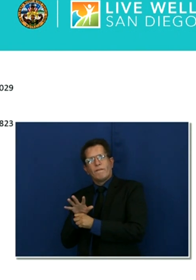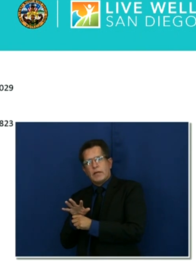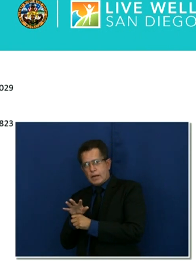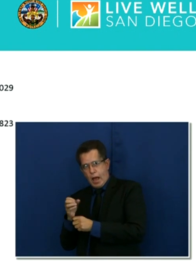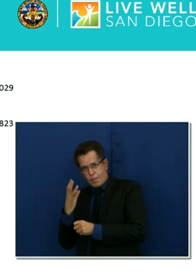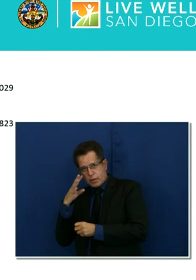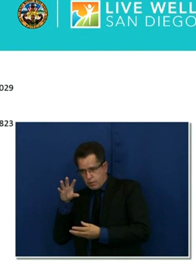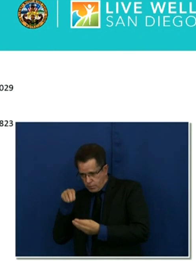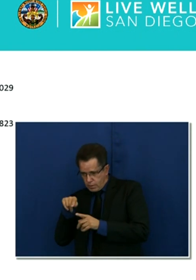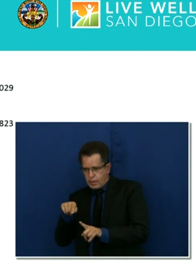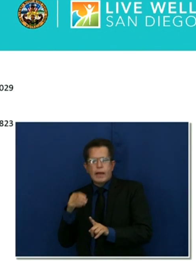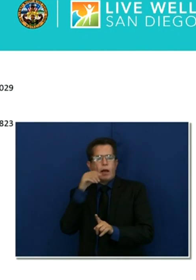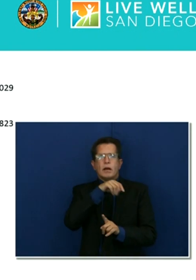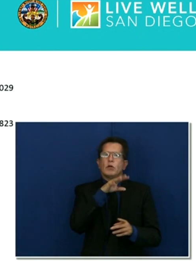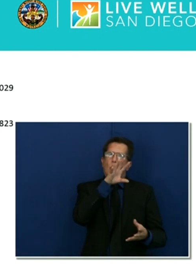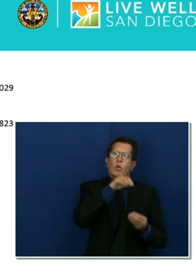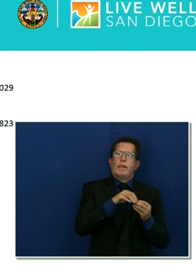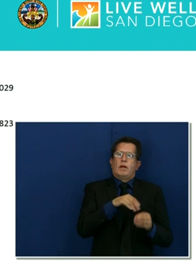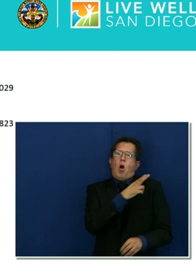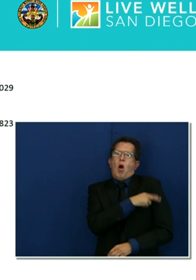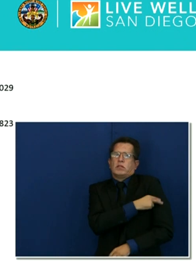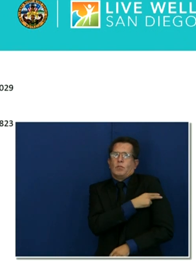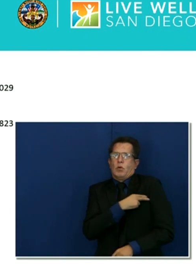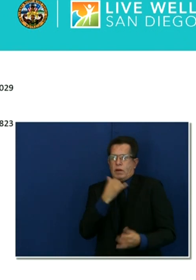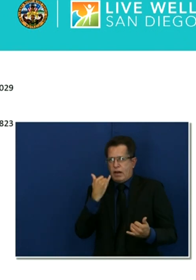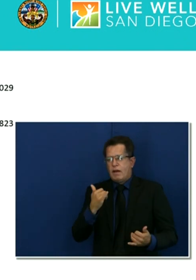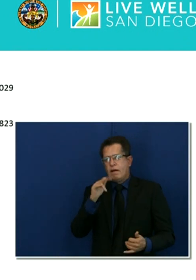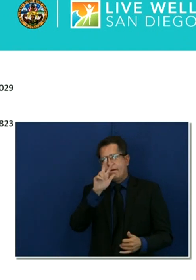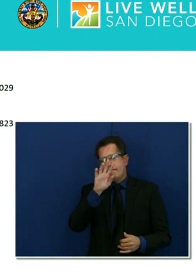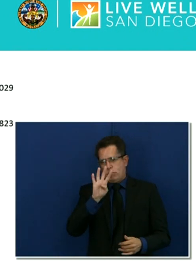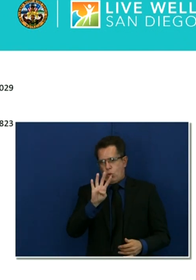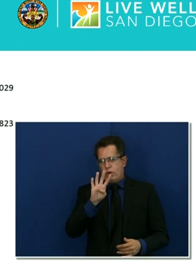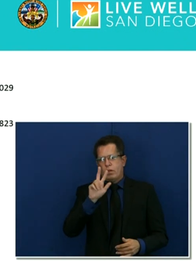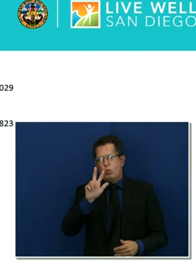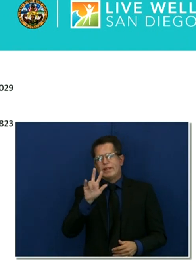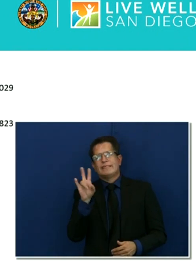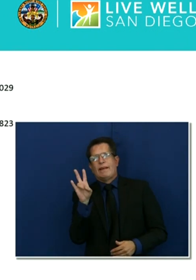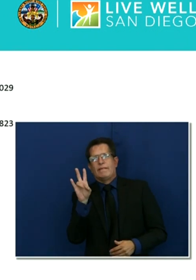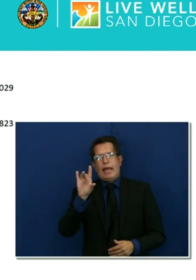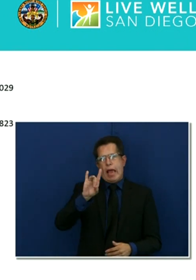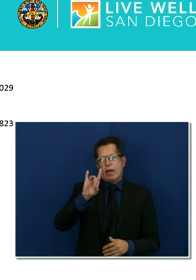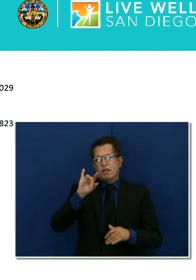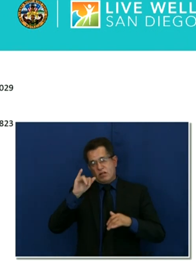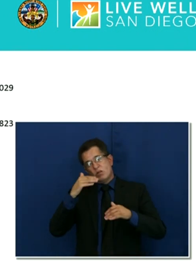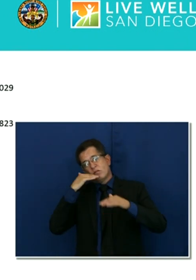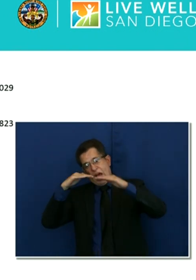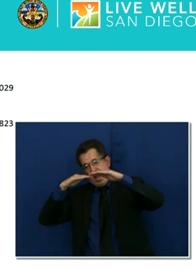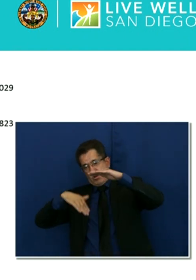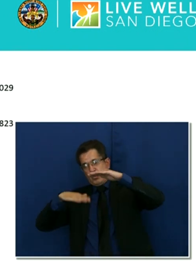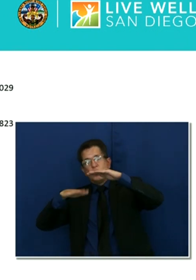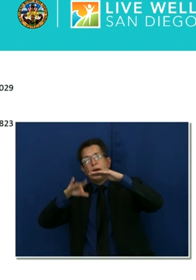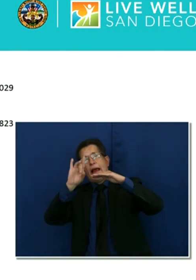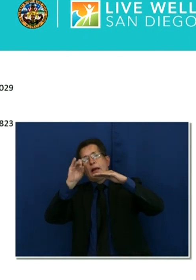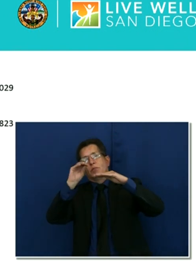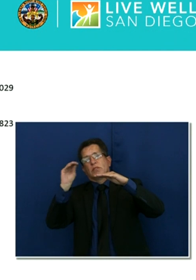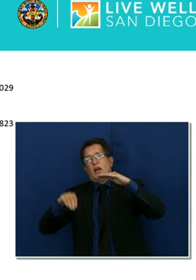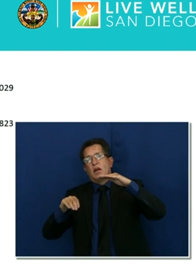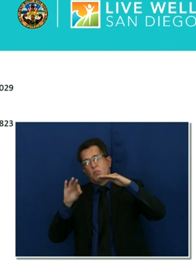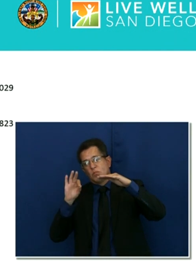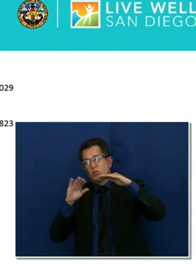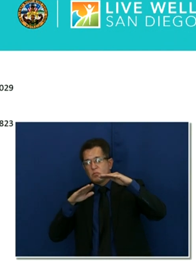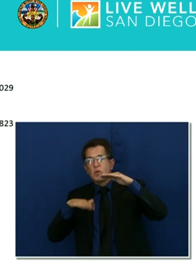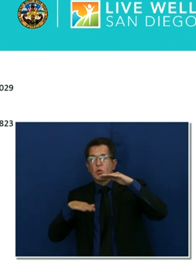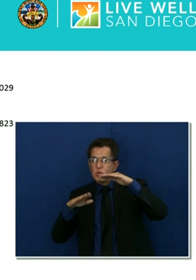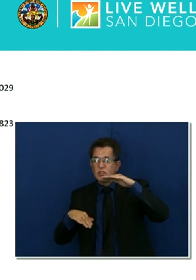overall hospitalizations. And again, you see total hospitalizations there at 4,378, below our 80% reserved cutoff list. And